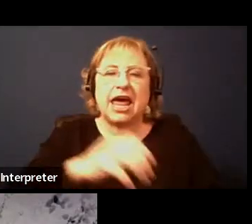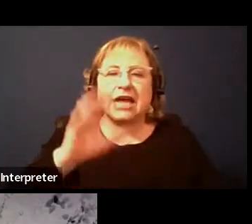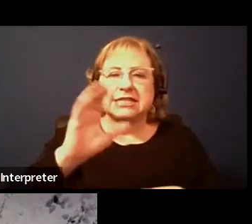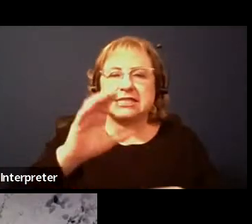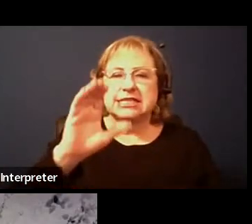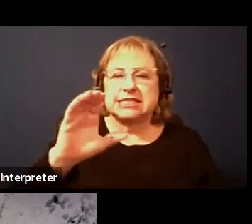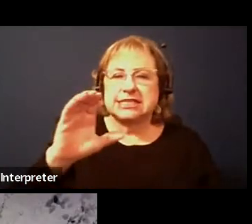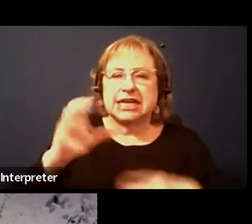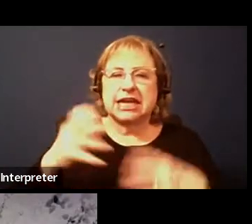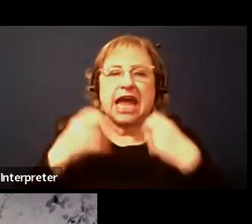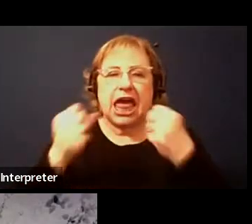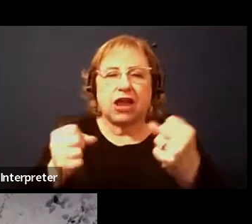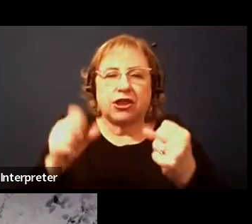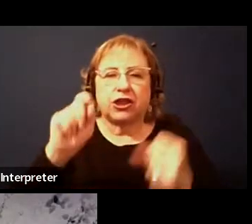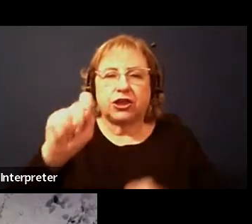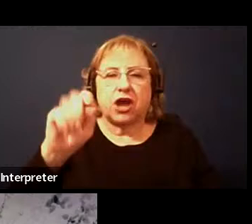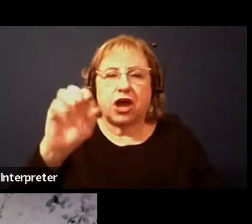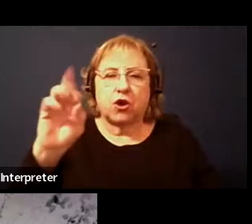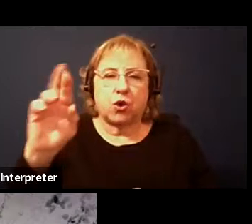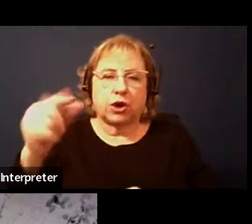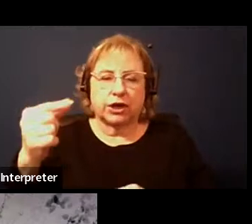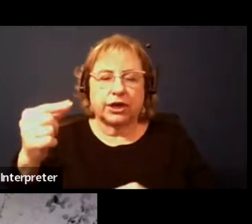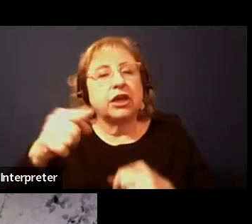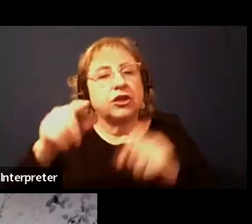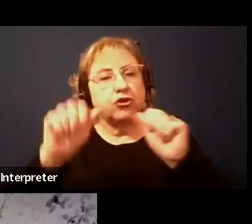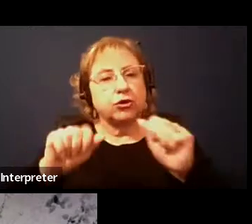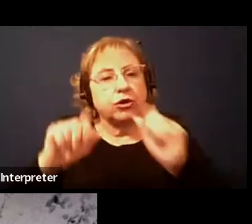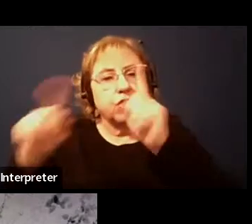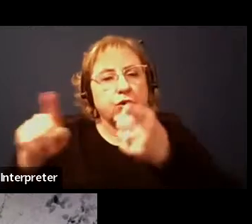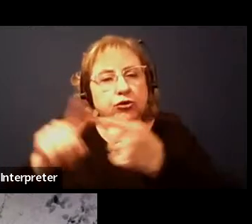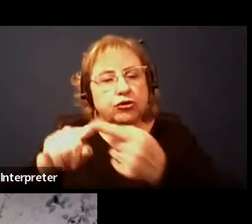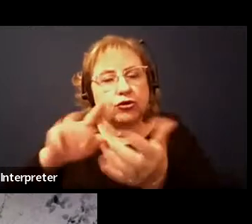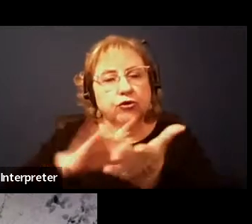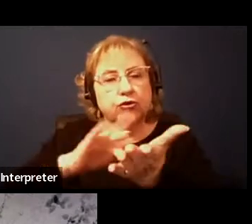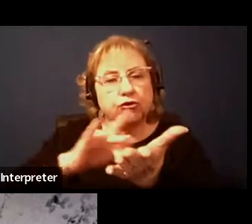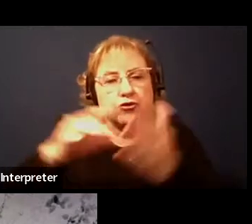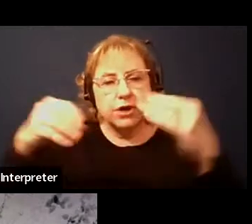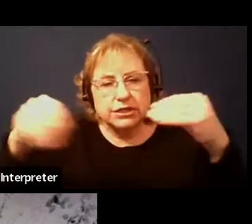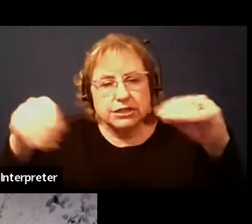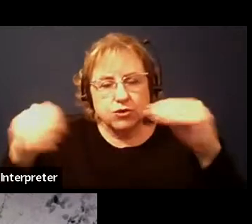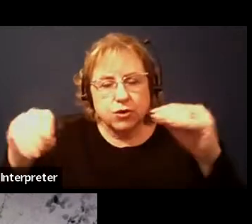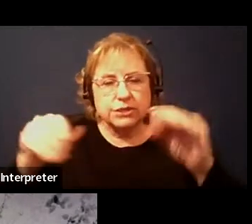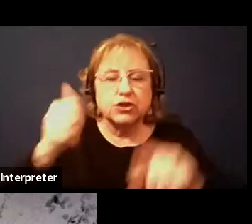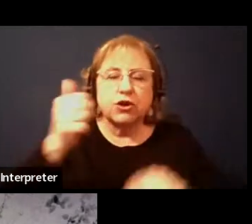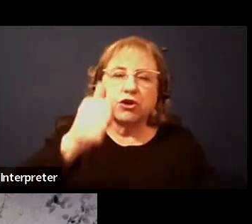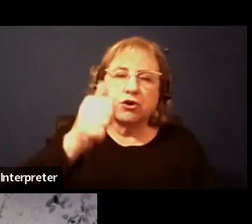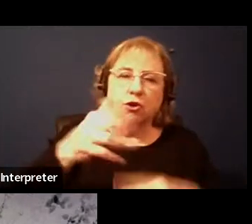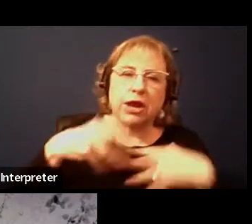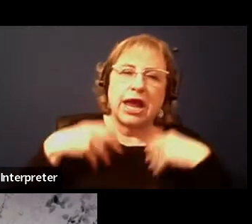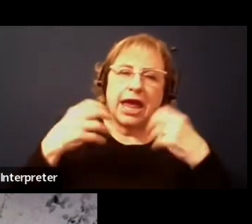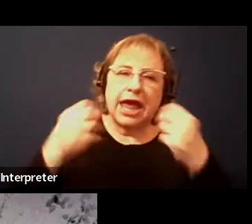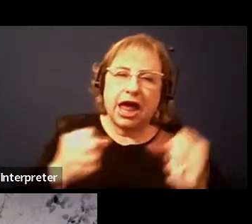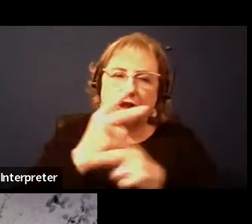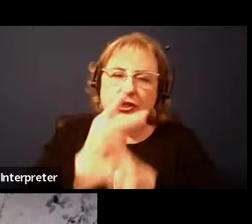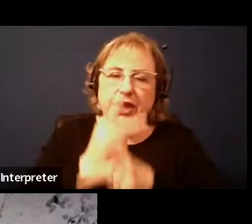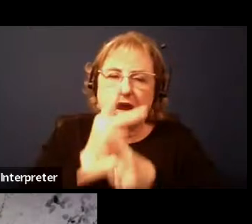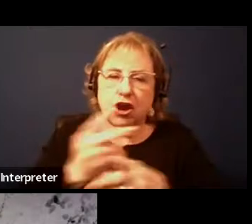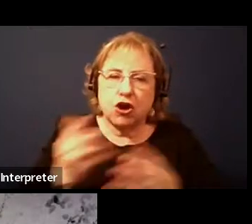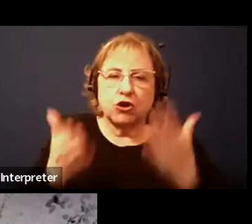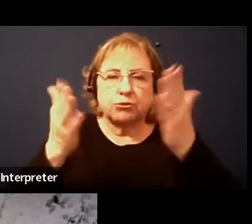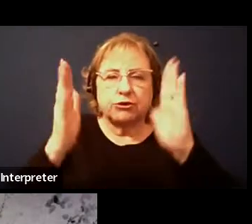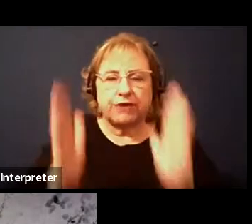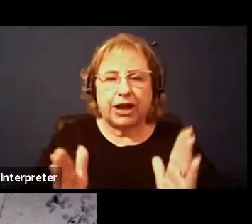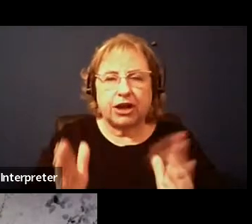cchealth.org. You can also go to retail pharmacies or your own healthcare provider. And your local school may be hosting a